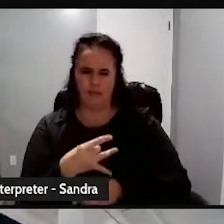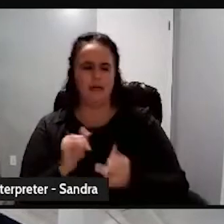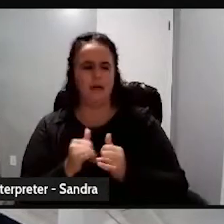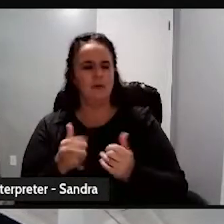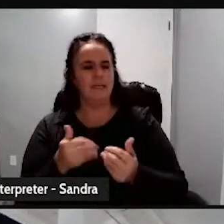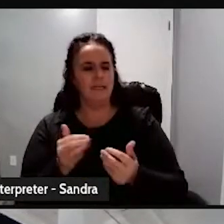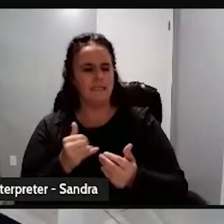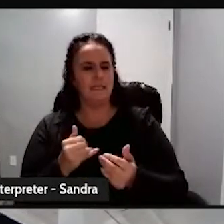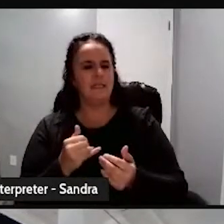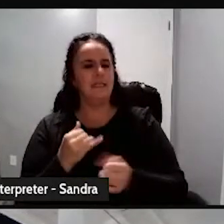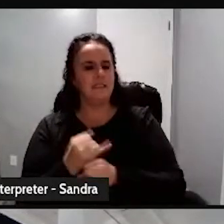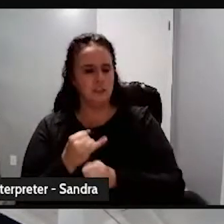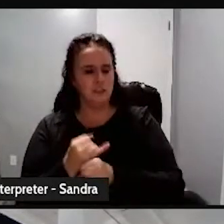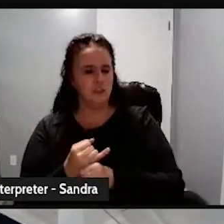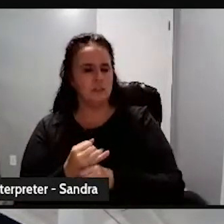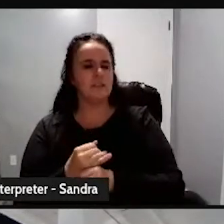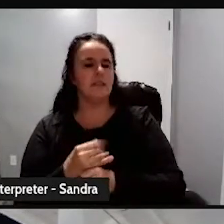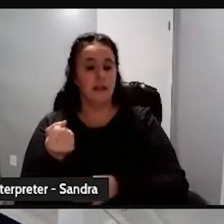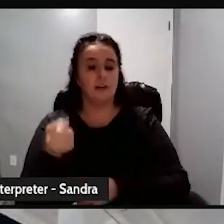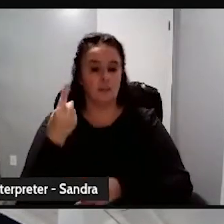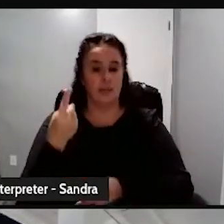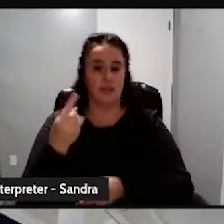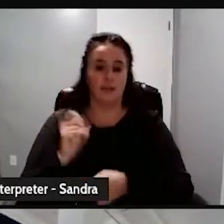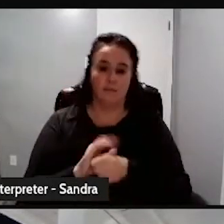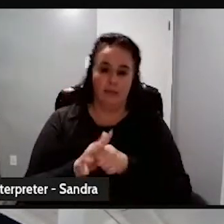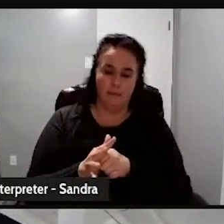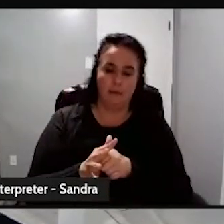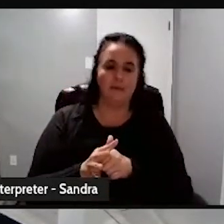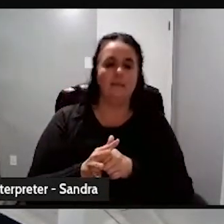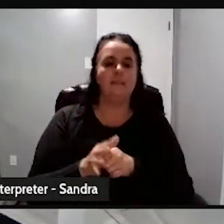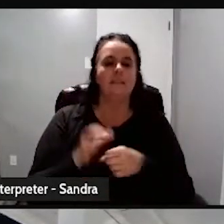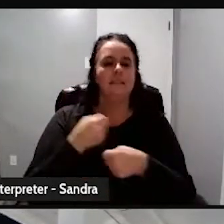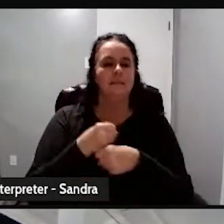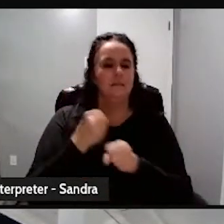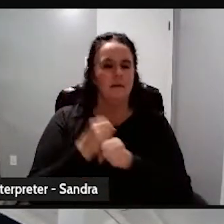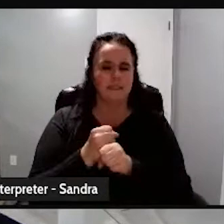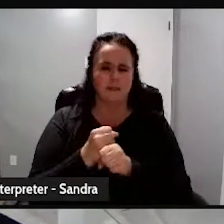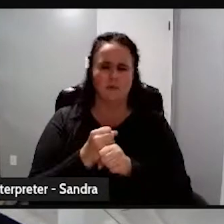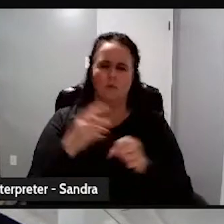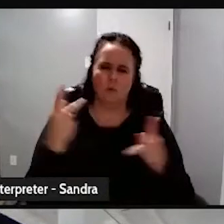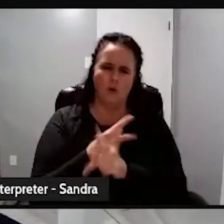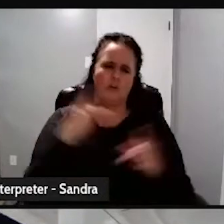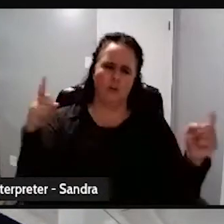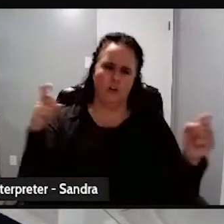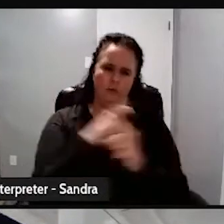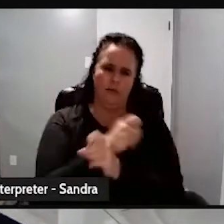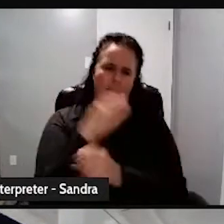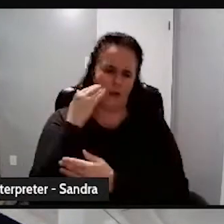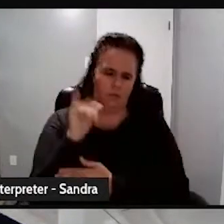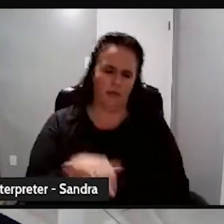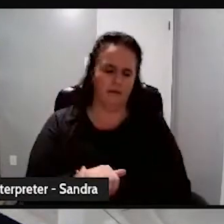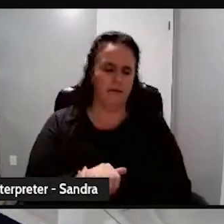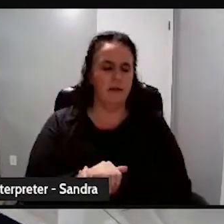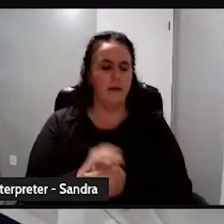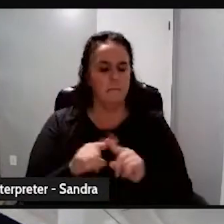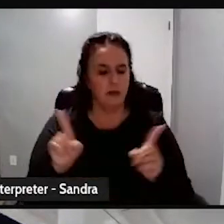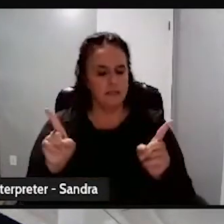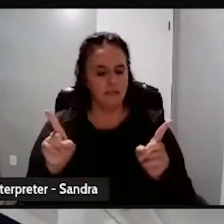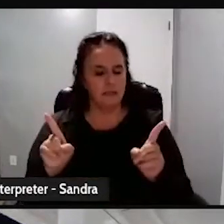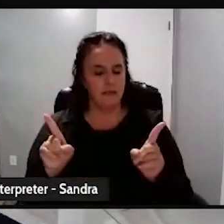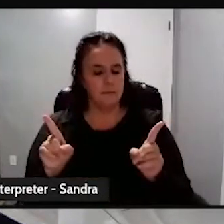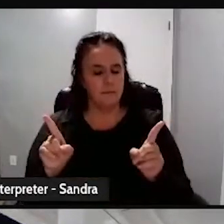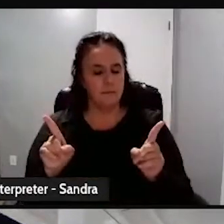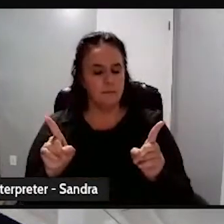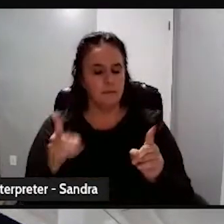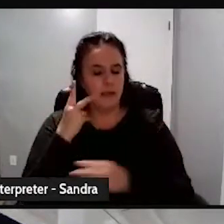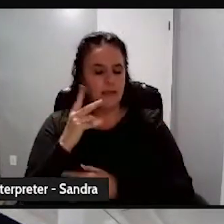institutions, and I do understand that the pandemic makes this more complicated, but I look at the fact